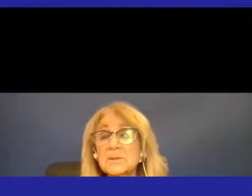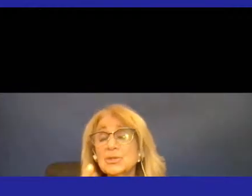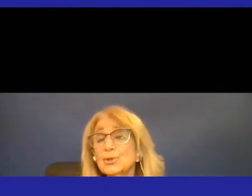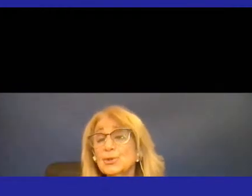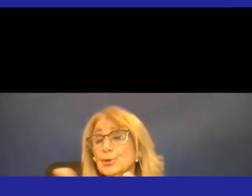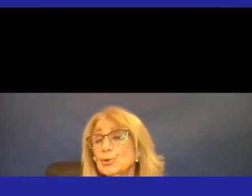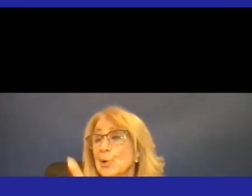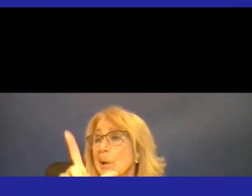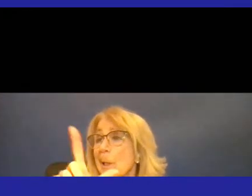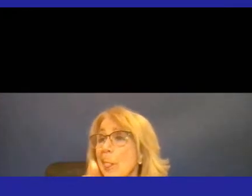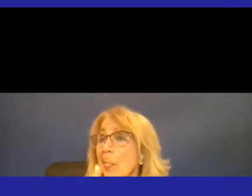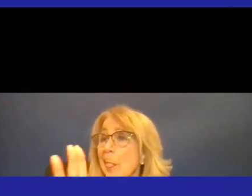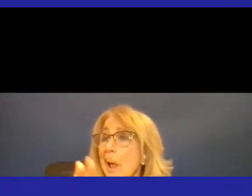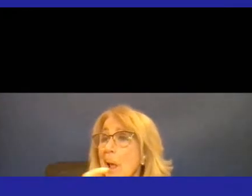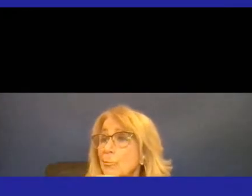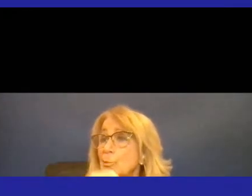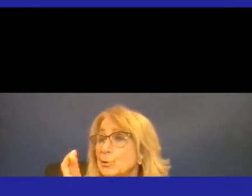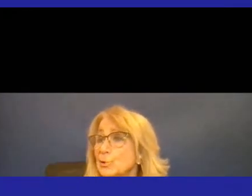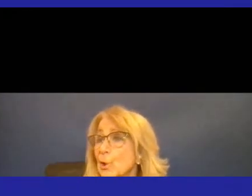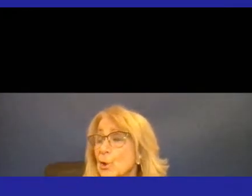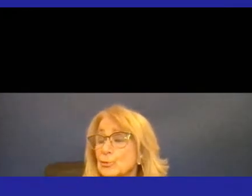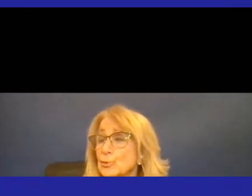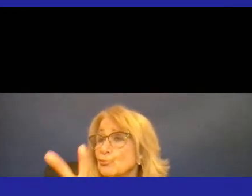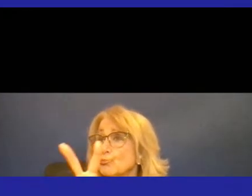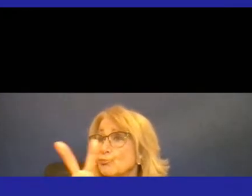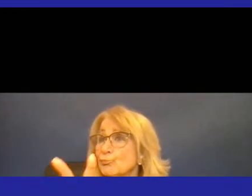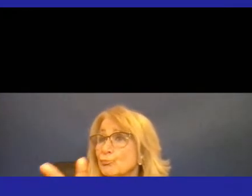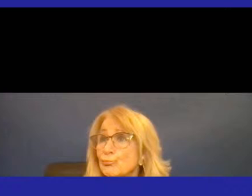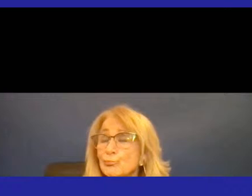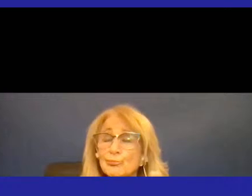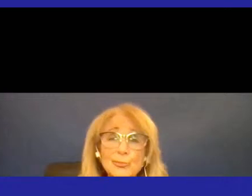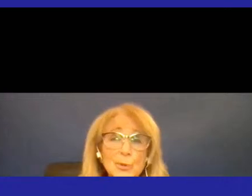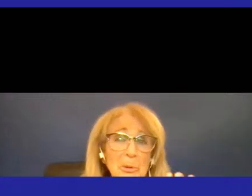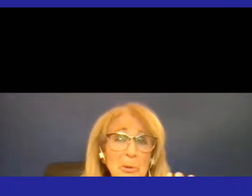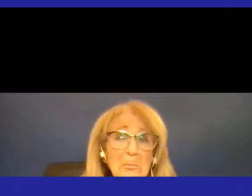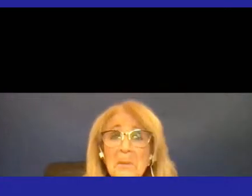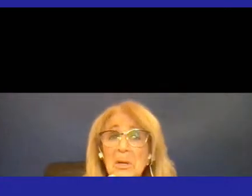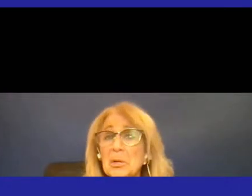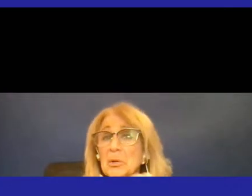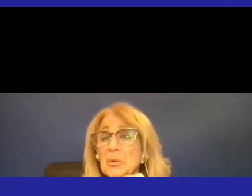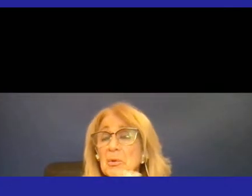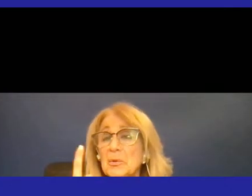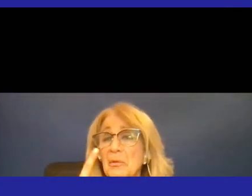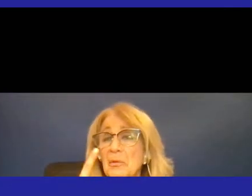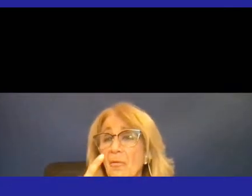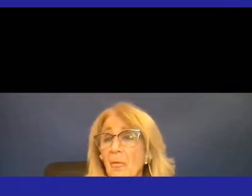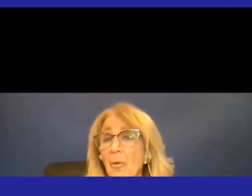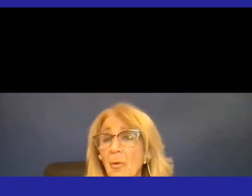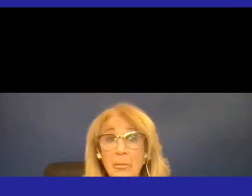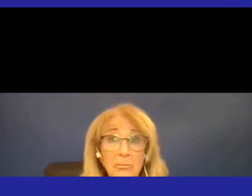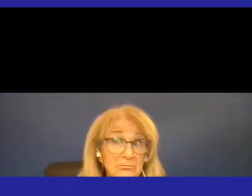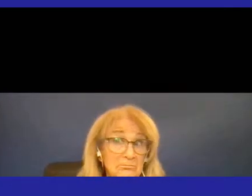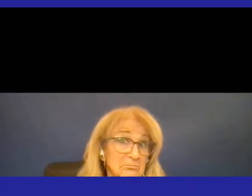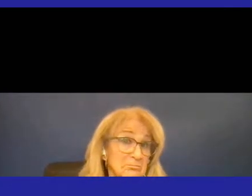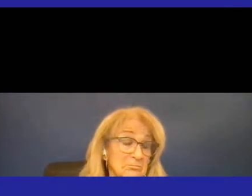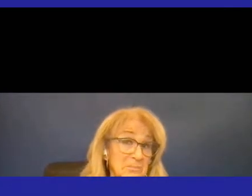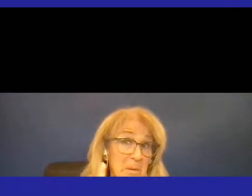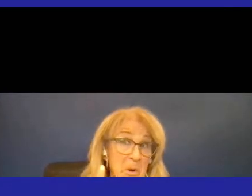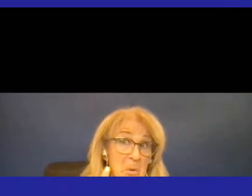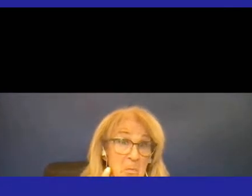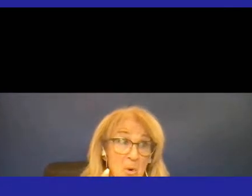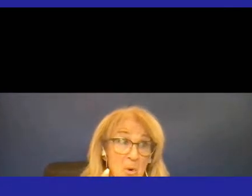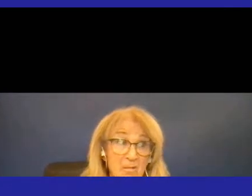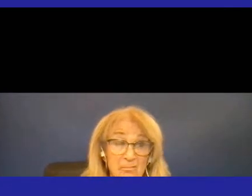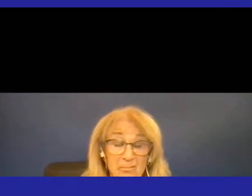lab results? Maybe it's did you use it to do at least one of those activities? Something that tells that we